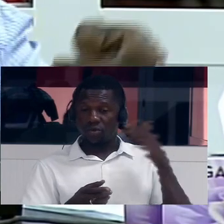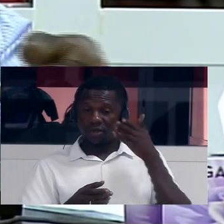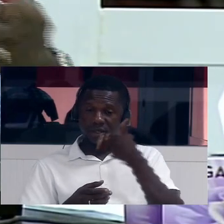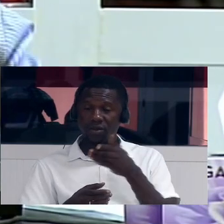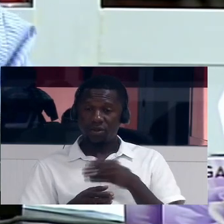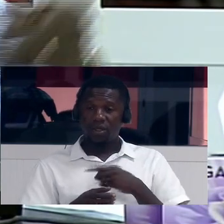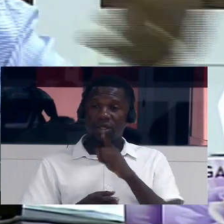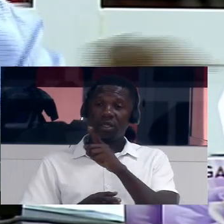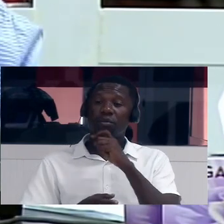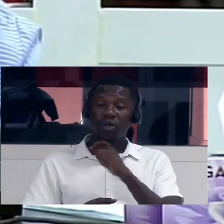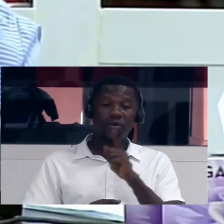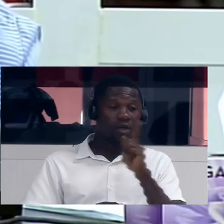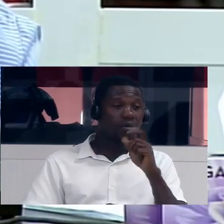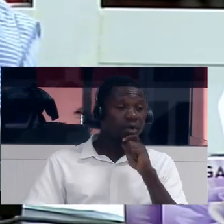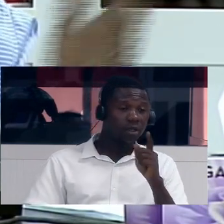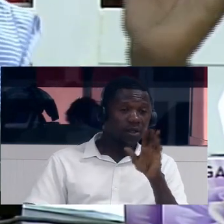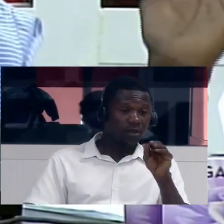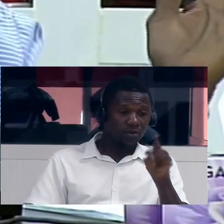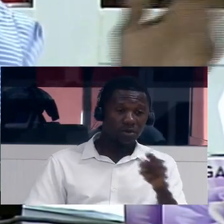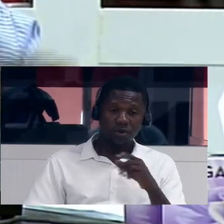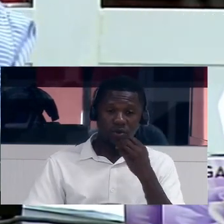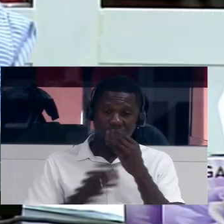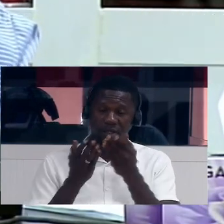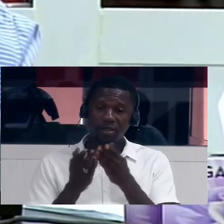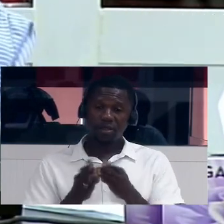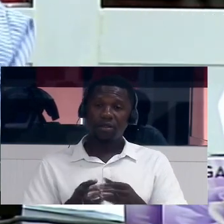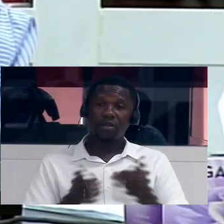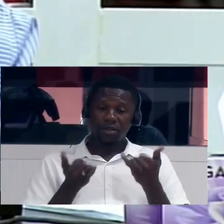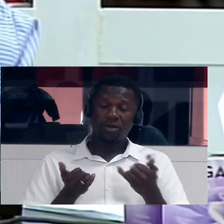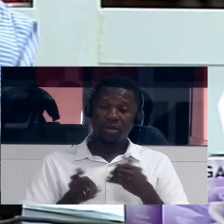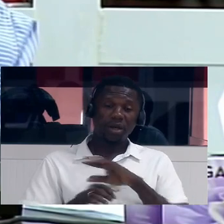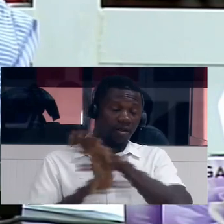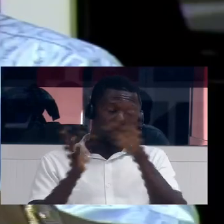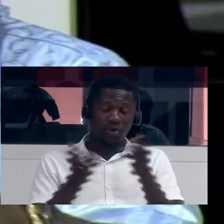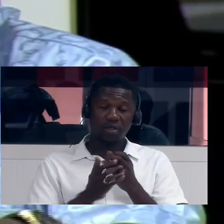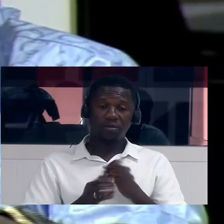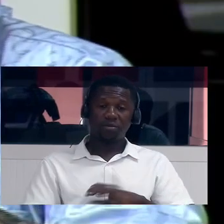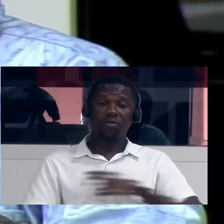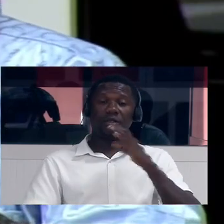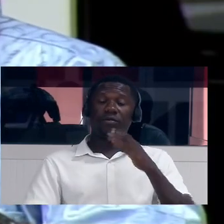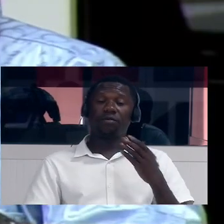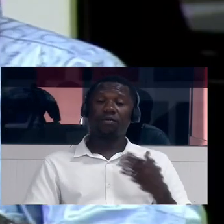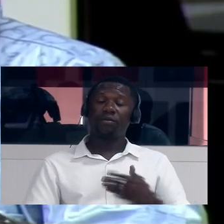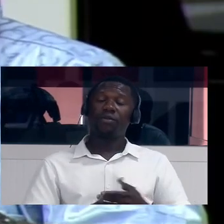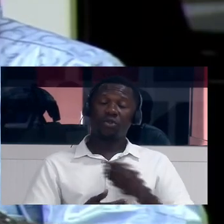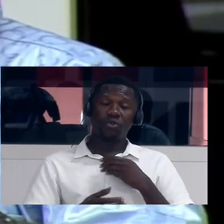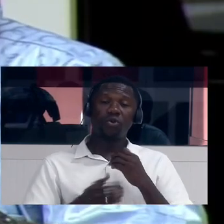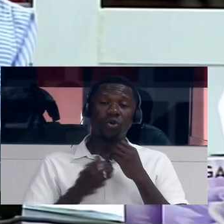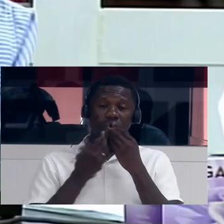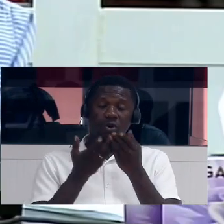or that man did this or said that. Nobody. It's now everybody is brave. Did you call for a debriefing? Of